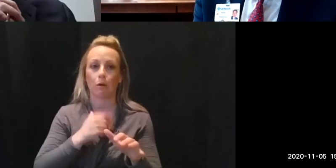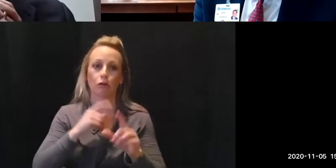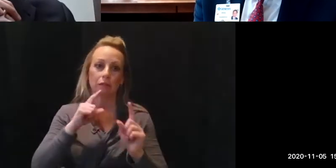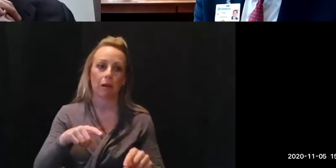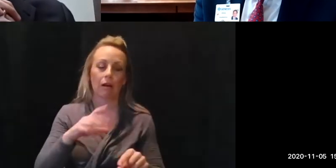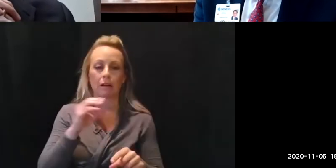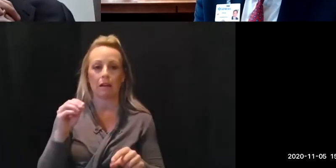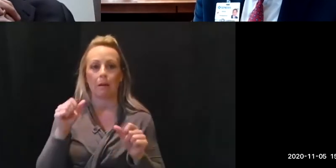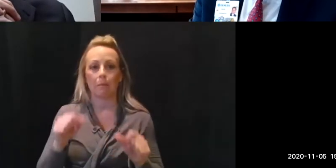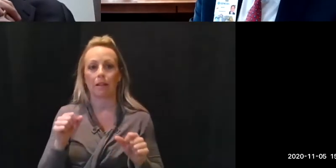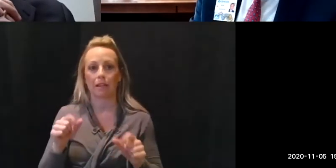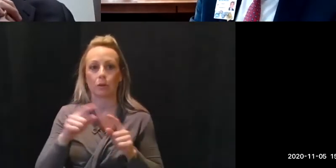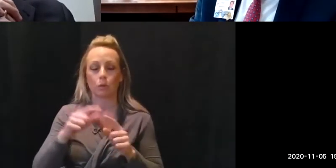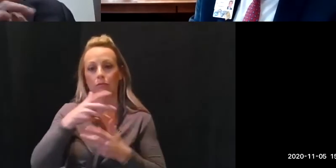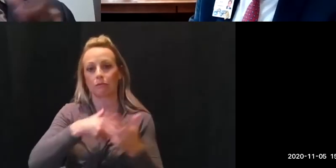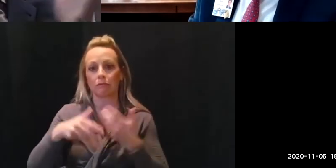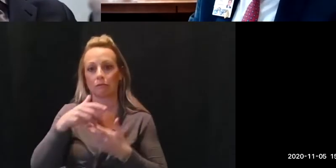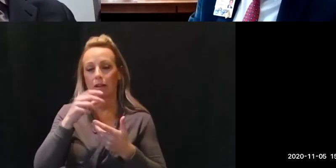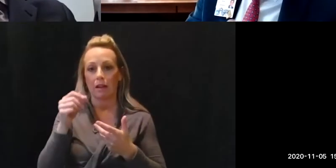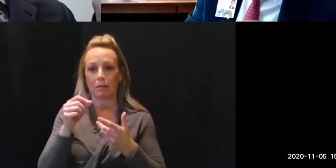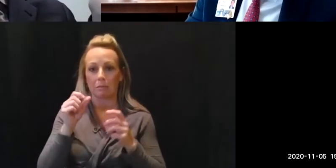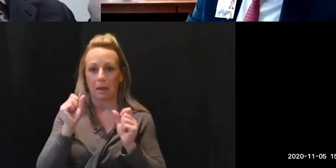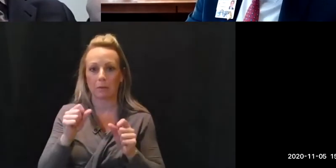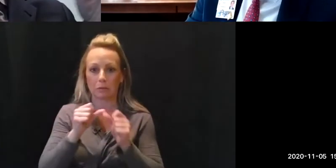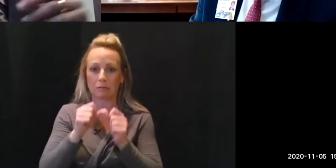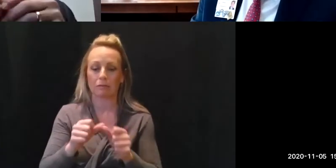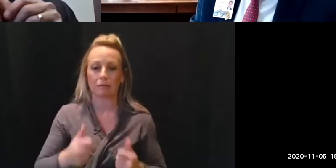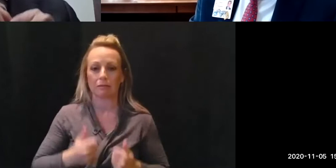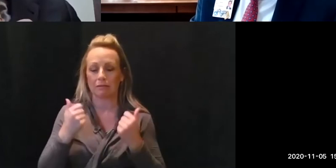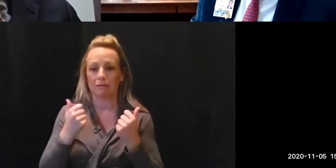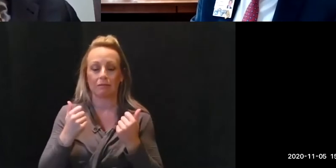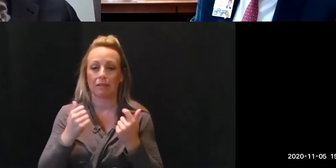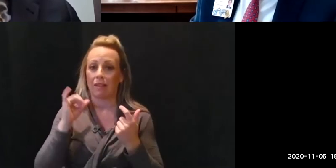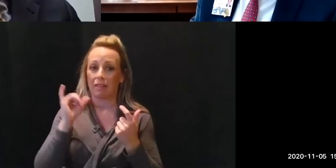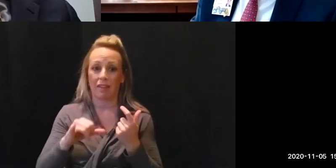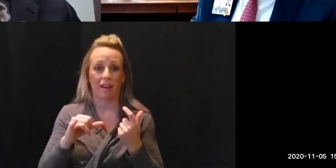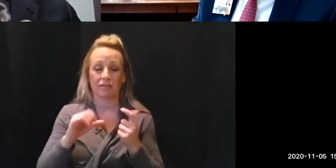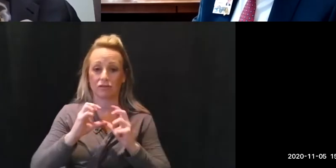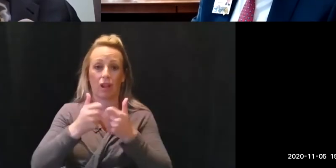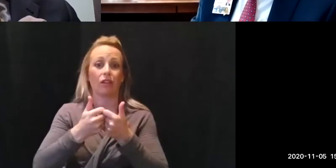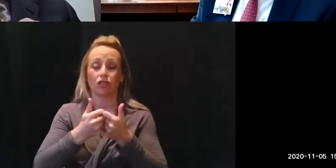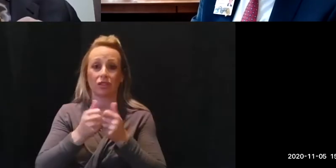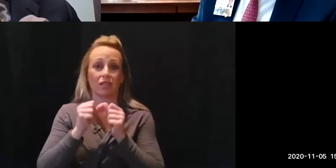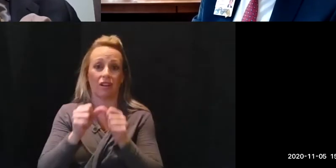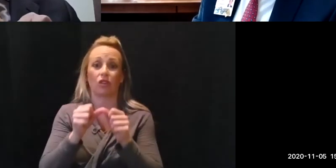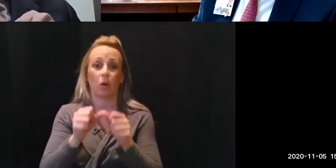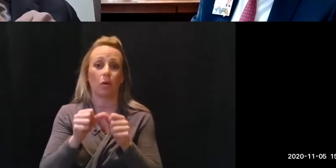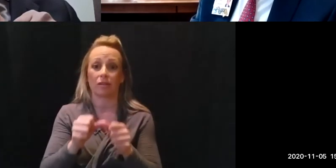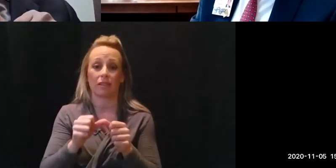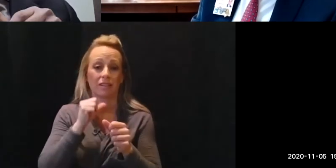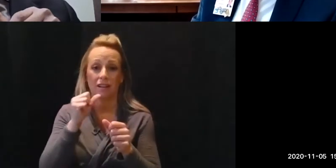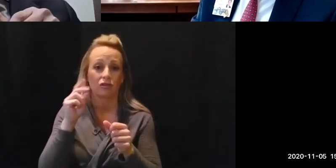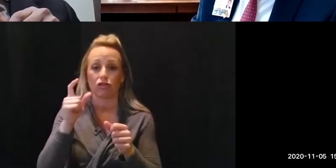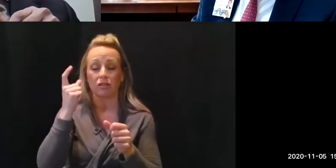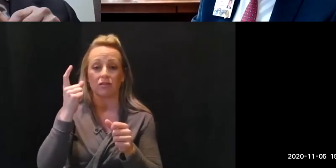to coexist and treat with it is a marathon, not a sprint. And I don't know if we're halfway through that marathon